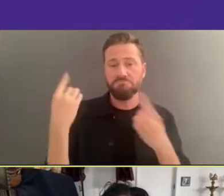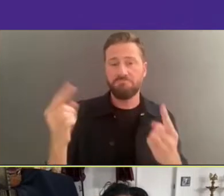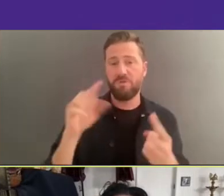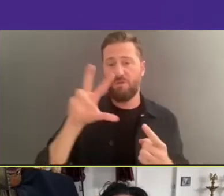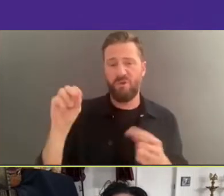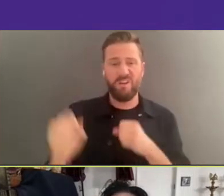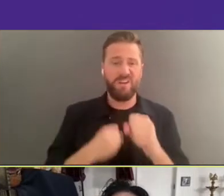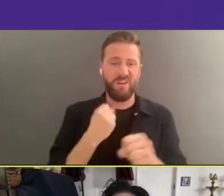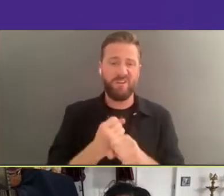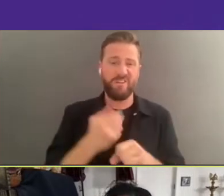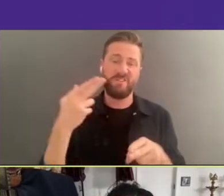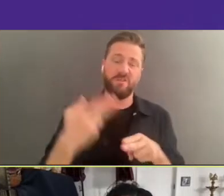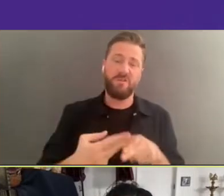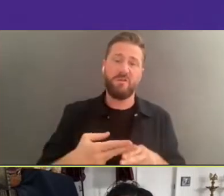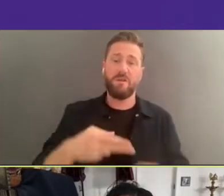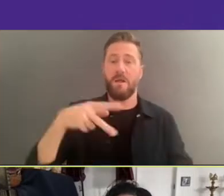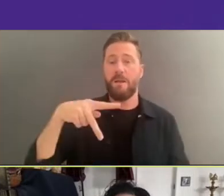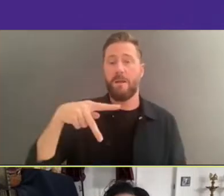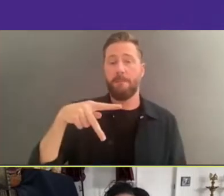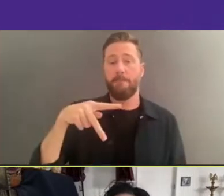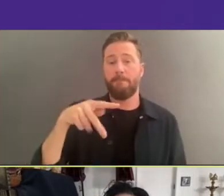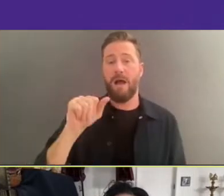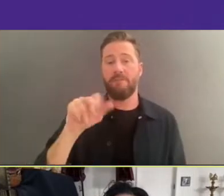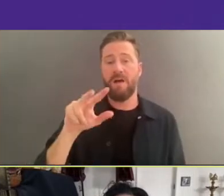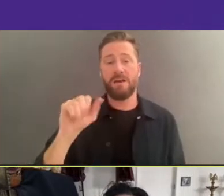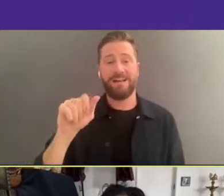years is called Bharatanatyam.